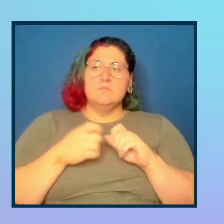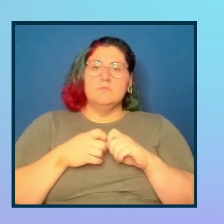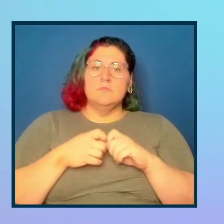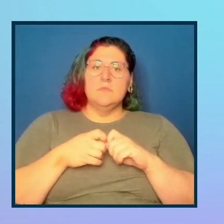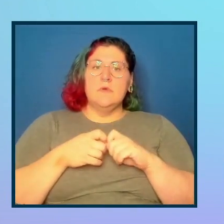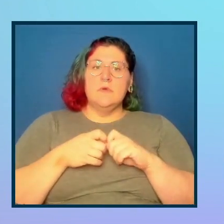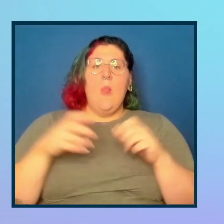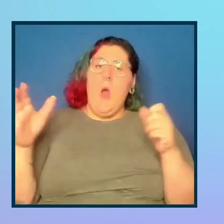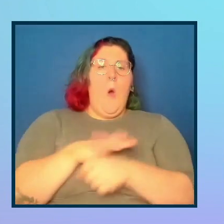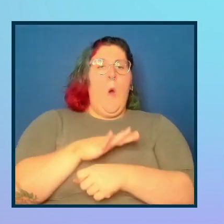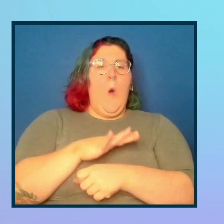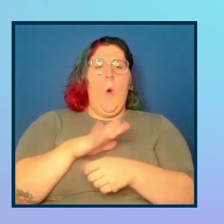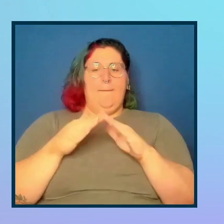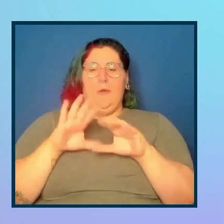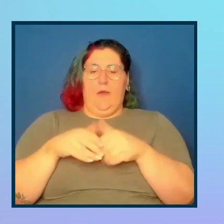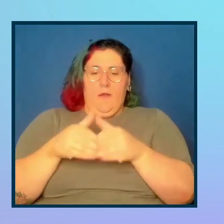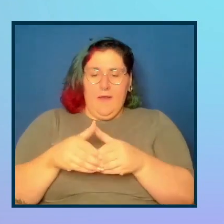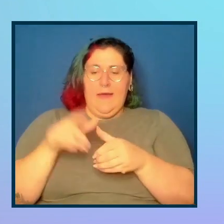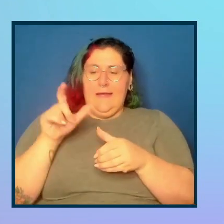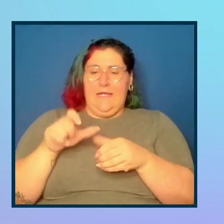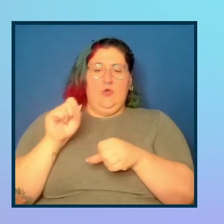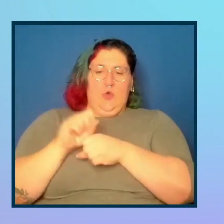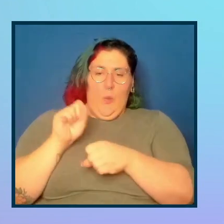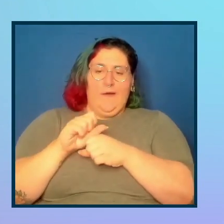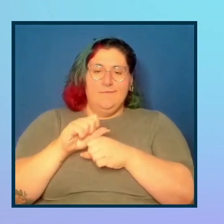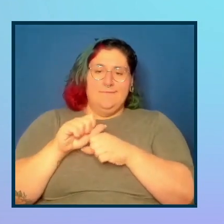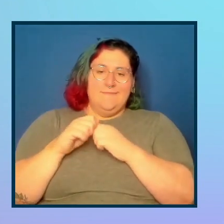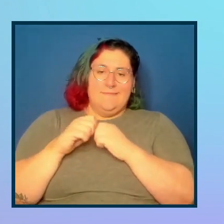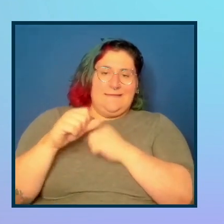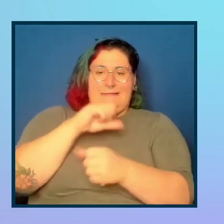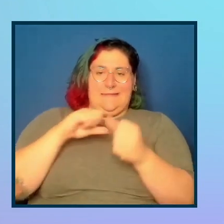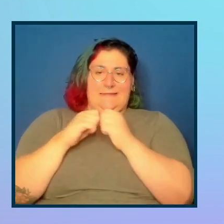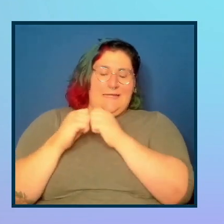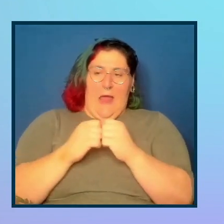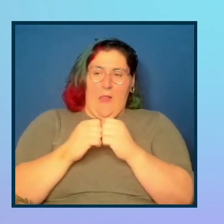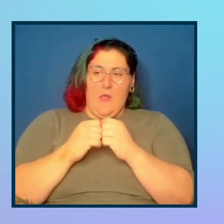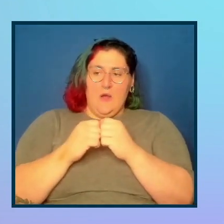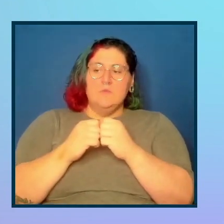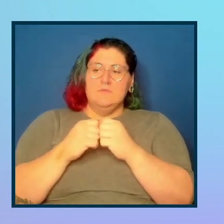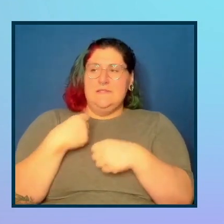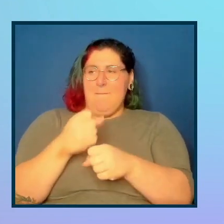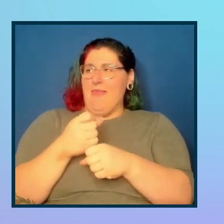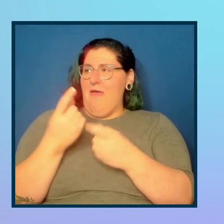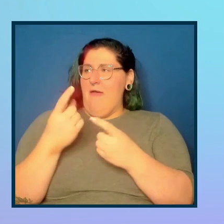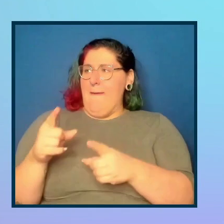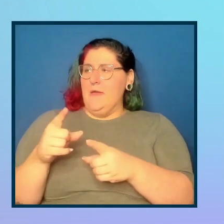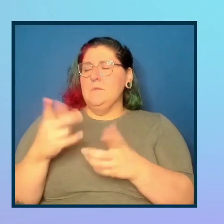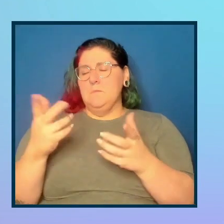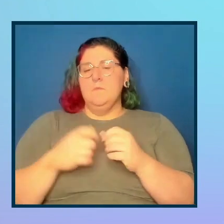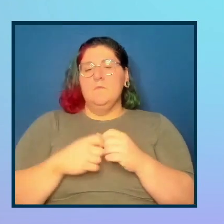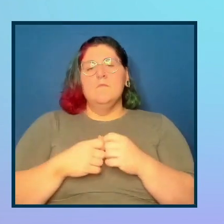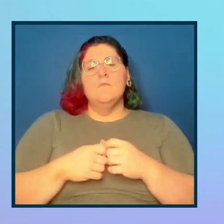a community to make that happen. Definitely get involved. All right, here we go. I got another